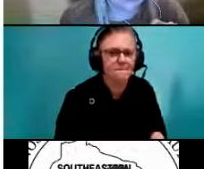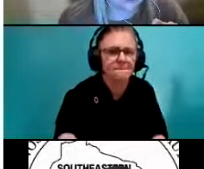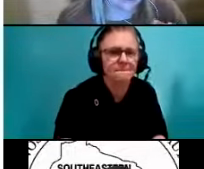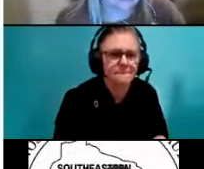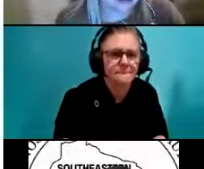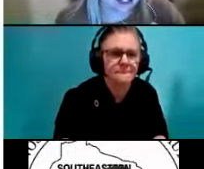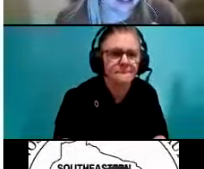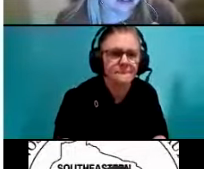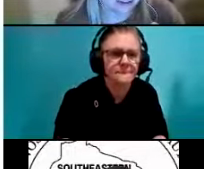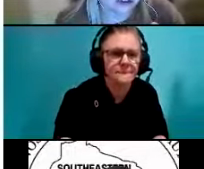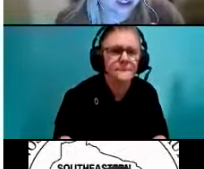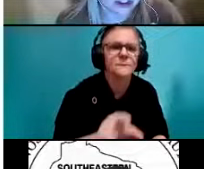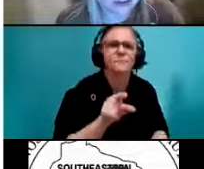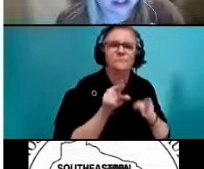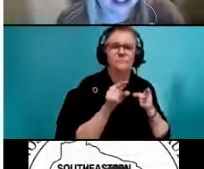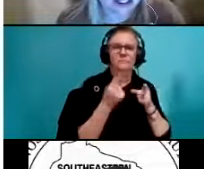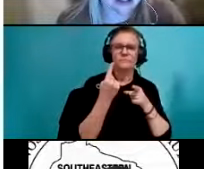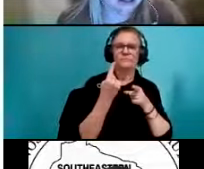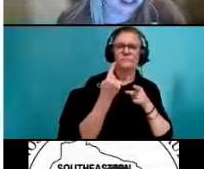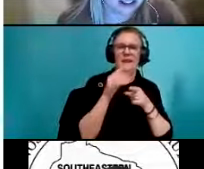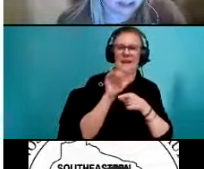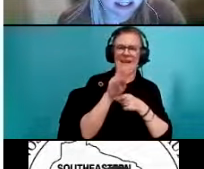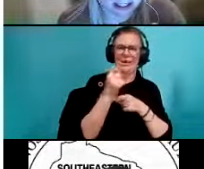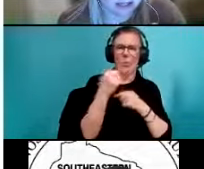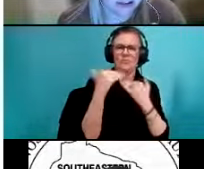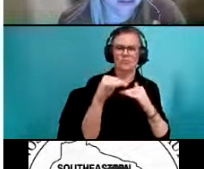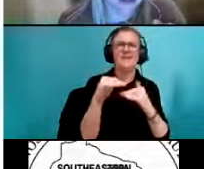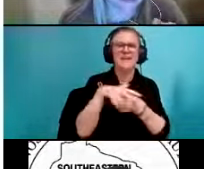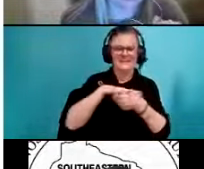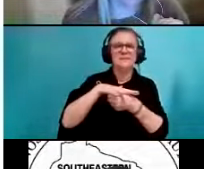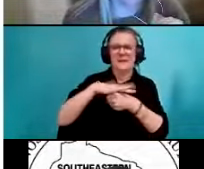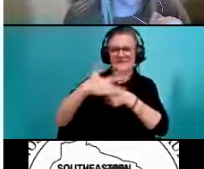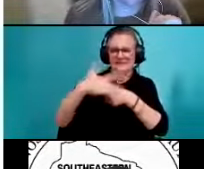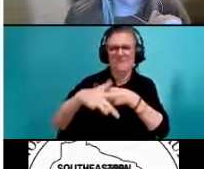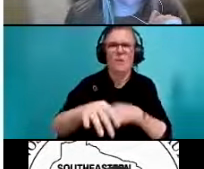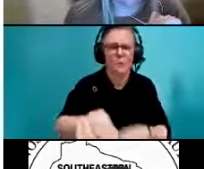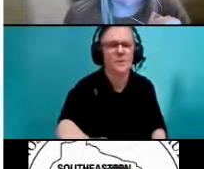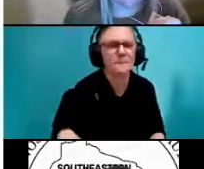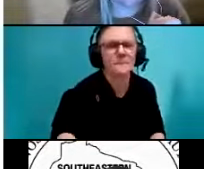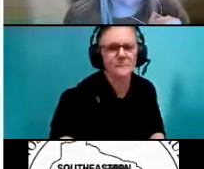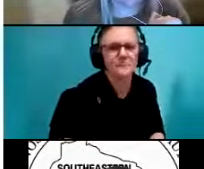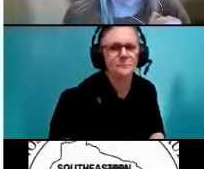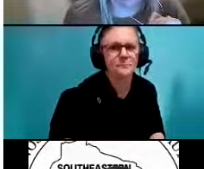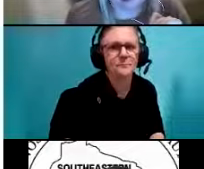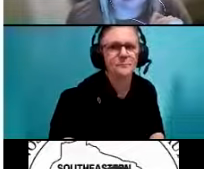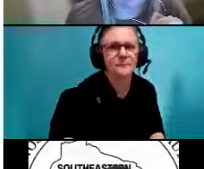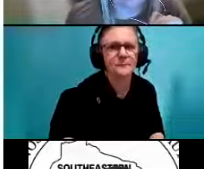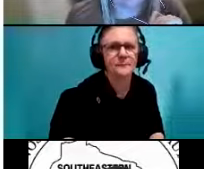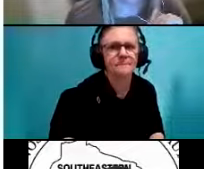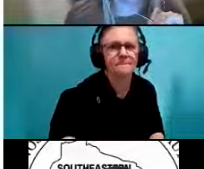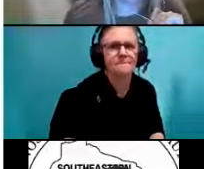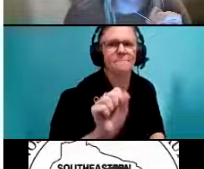Yeah, and one of the kind of restrictions with this is going to be the space that's available. So I think, we would have to, or